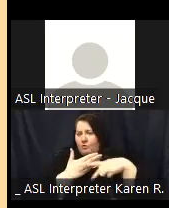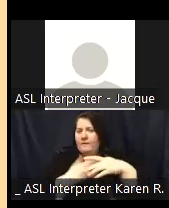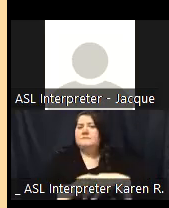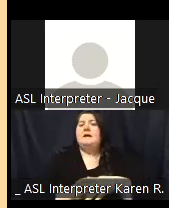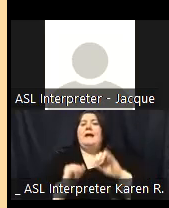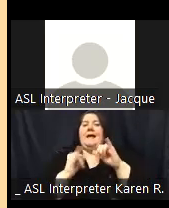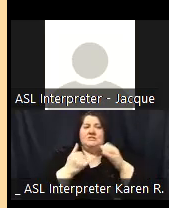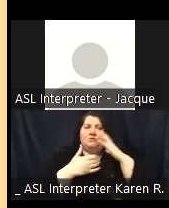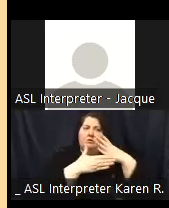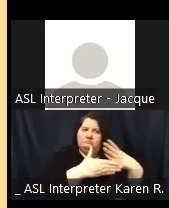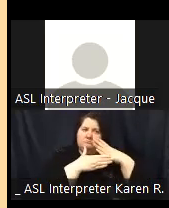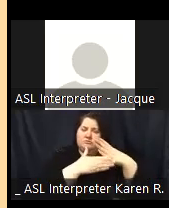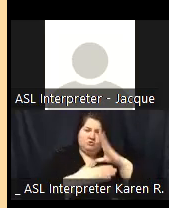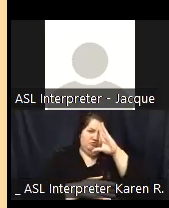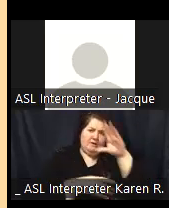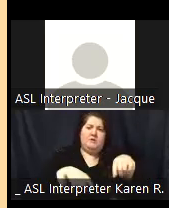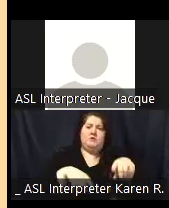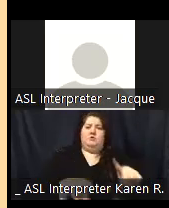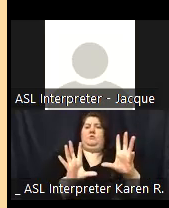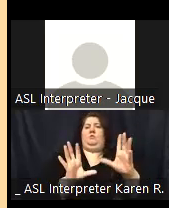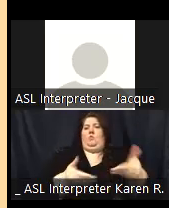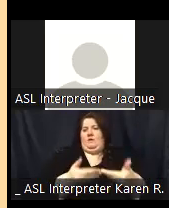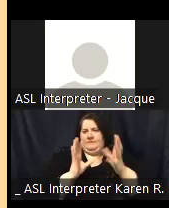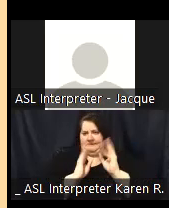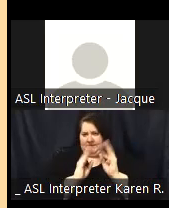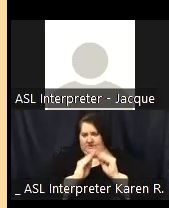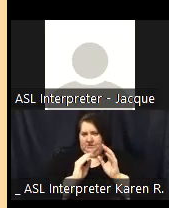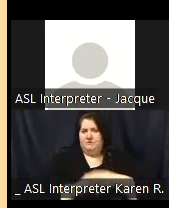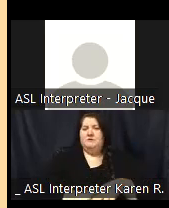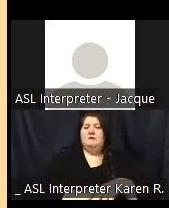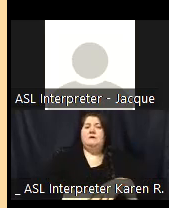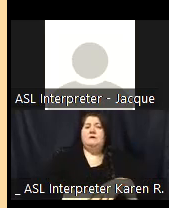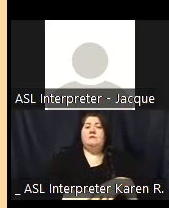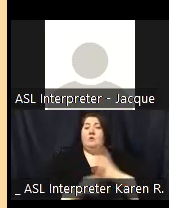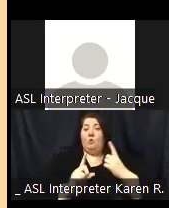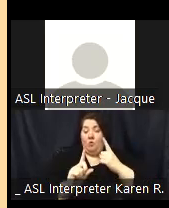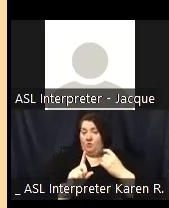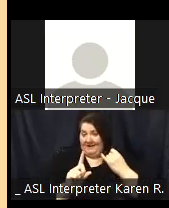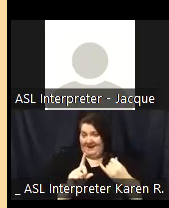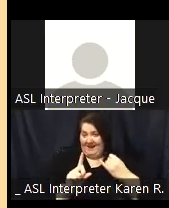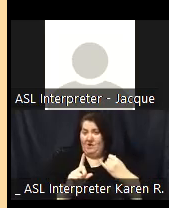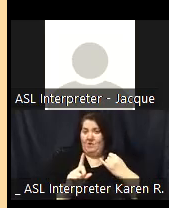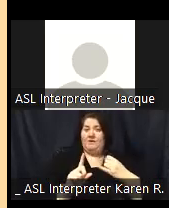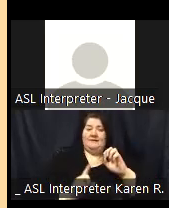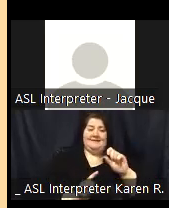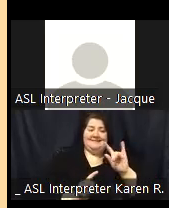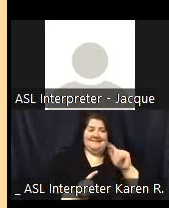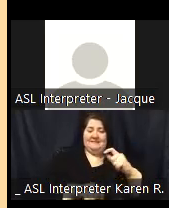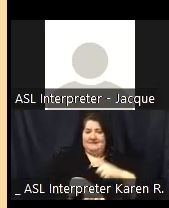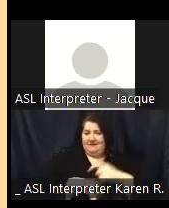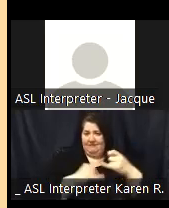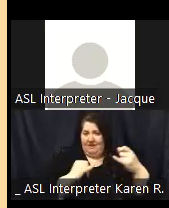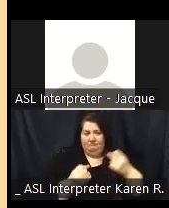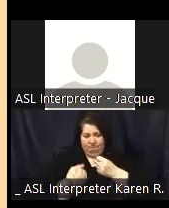with families directly at the welcome session. The DHH FRC's main goal at this point in the ESIT DHH timeline is to